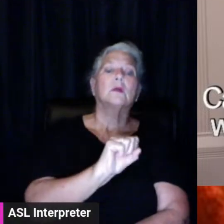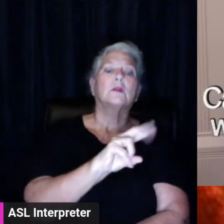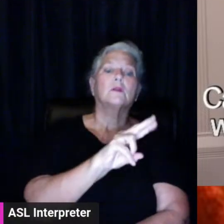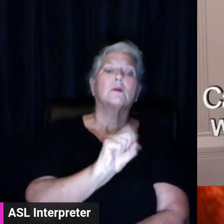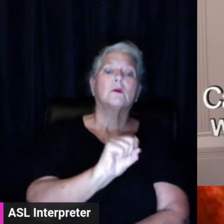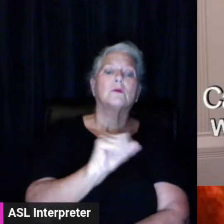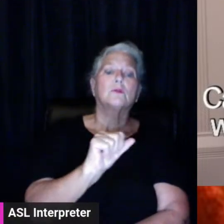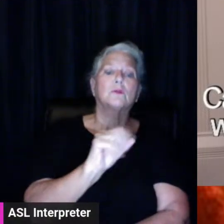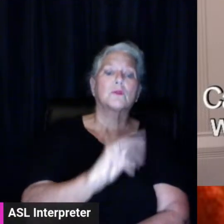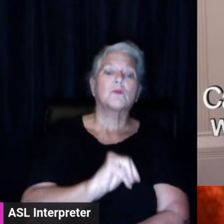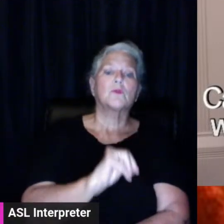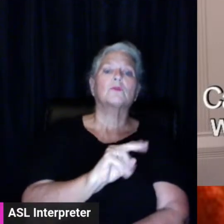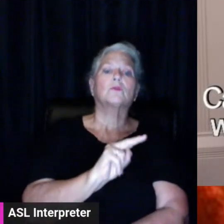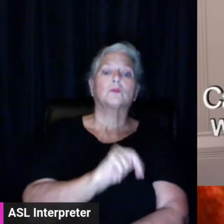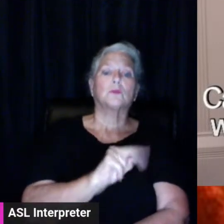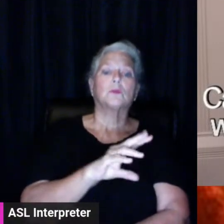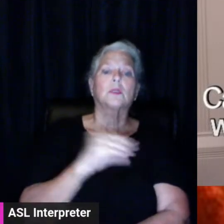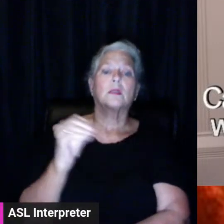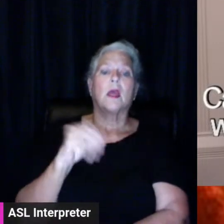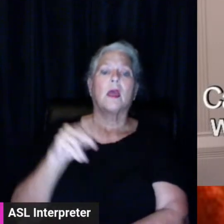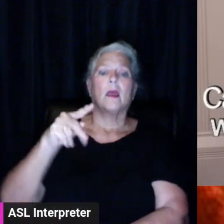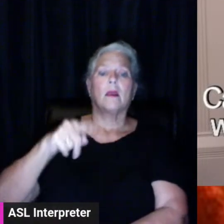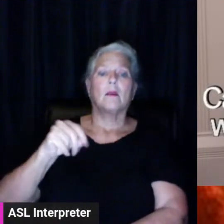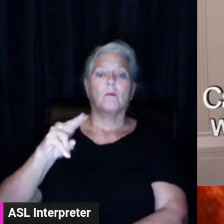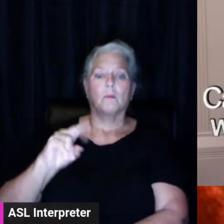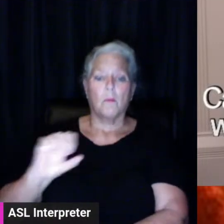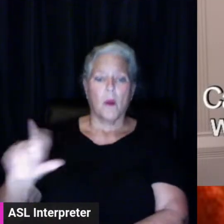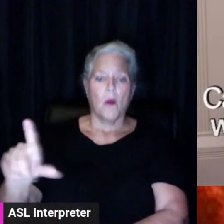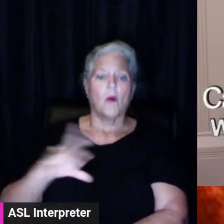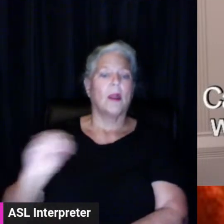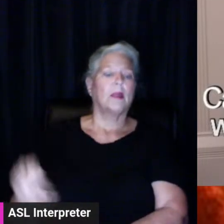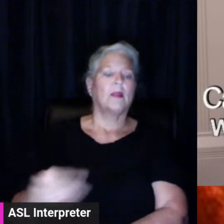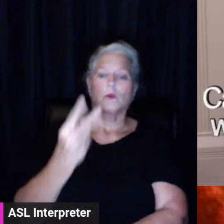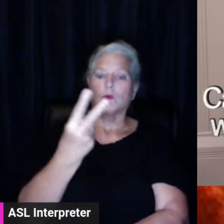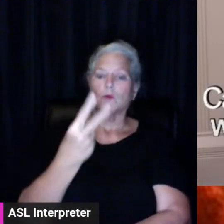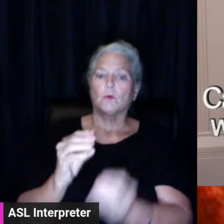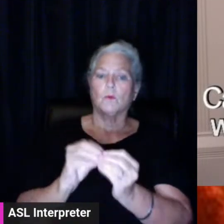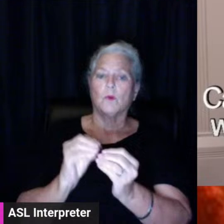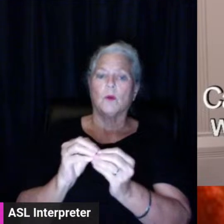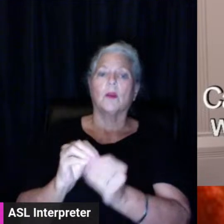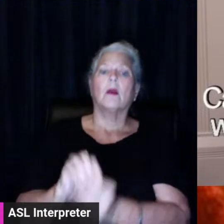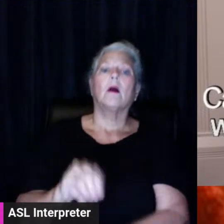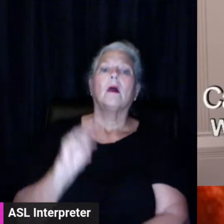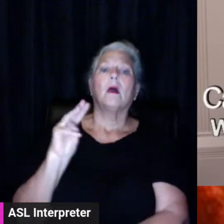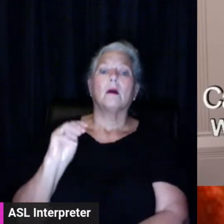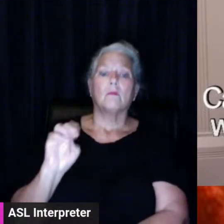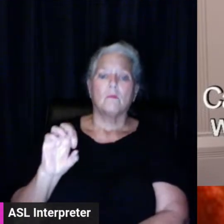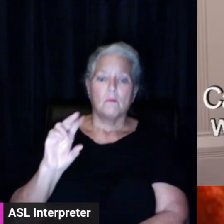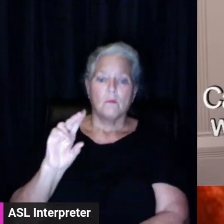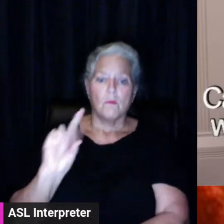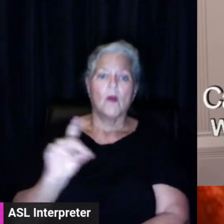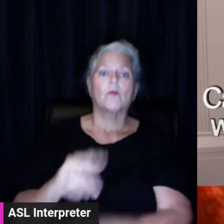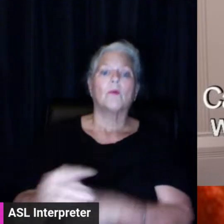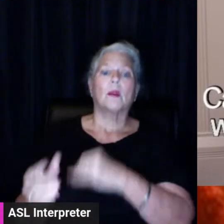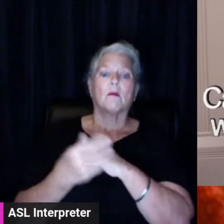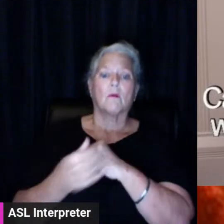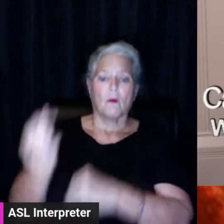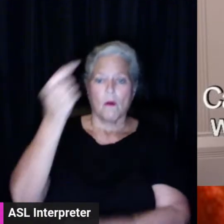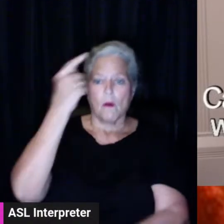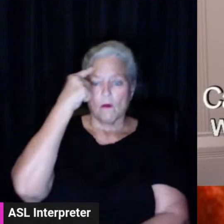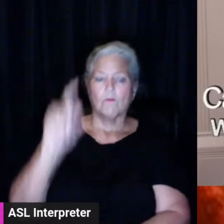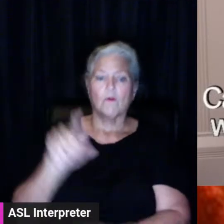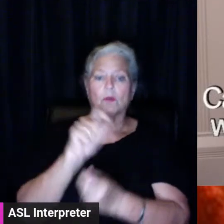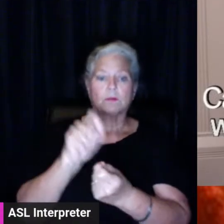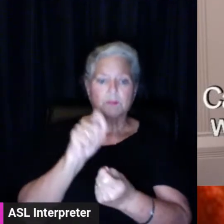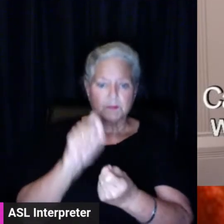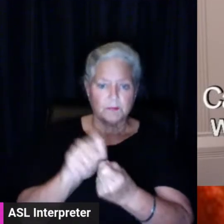McGonigal, and Mr. Paul McAuliffe. In addition to those folks, the moderator appointed, the article called for certain municipal employees to be part of that